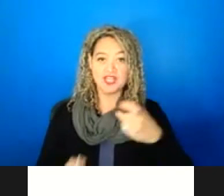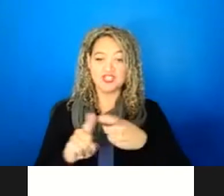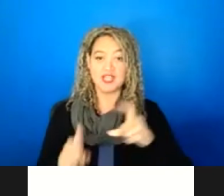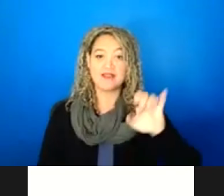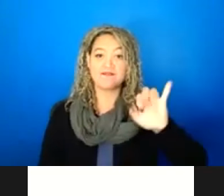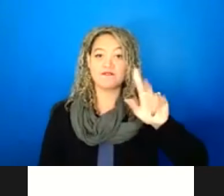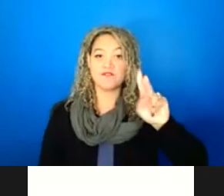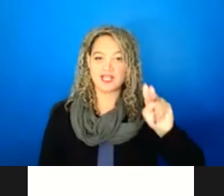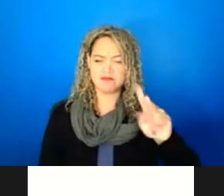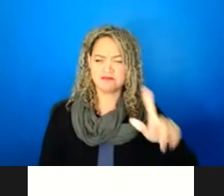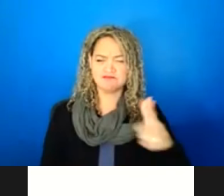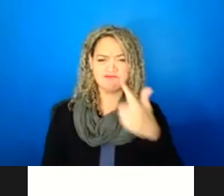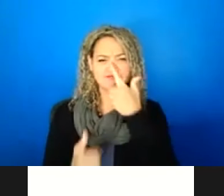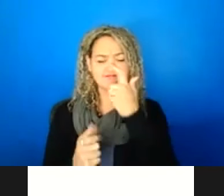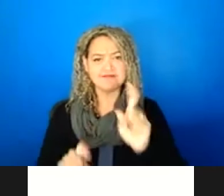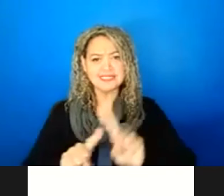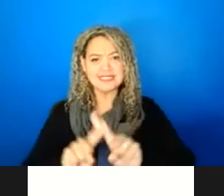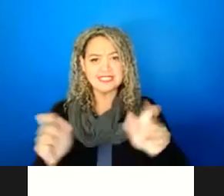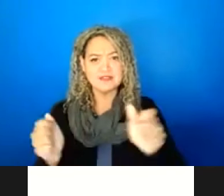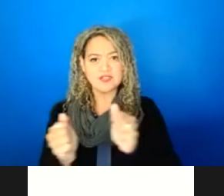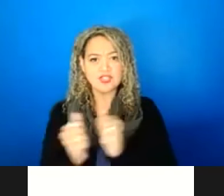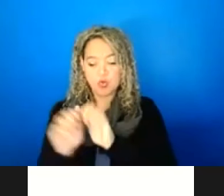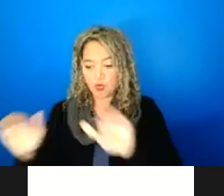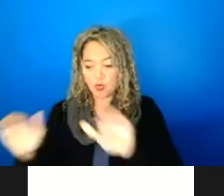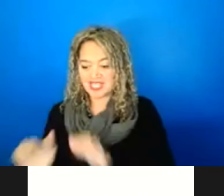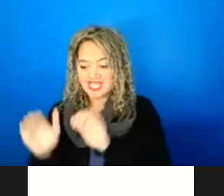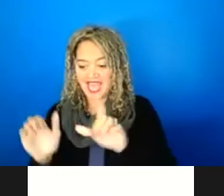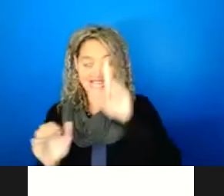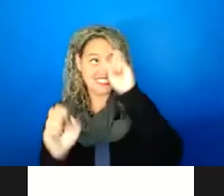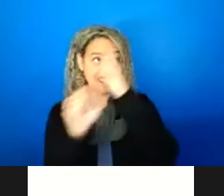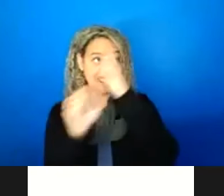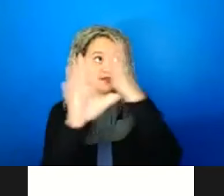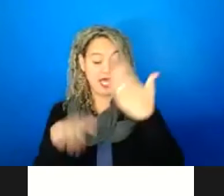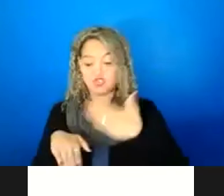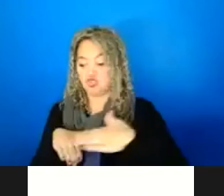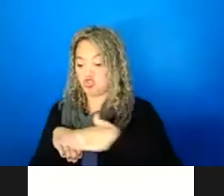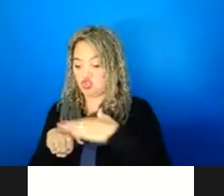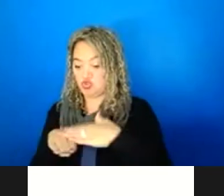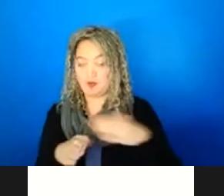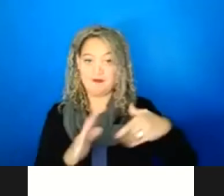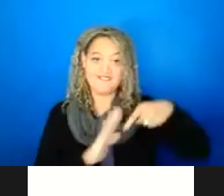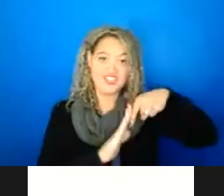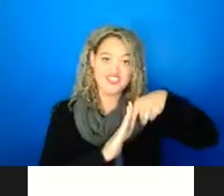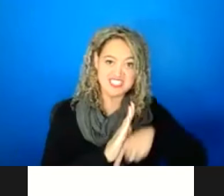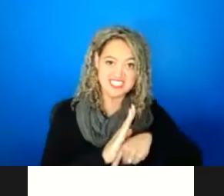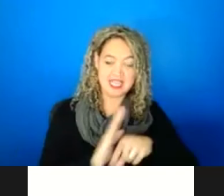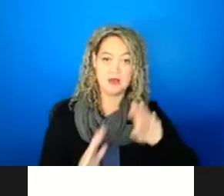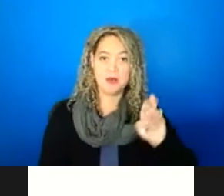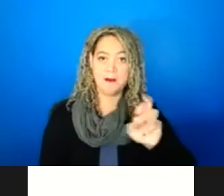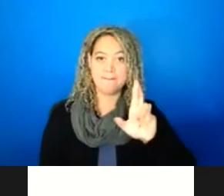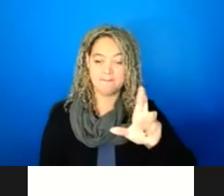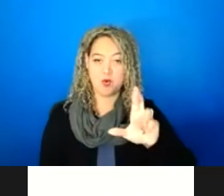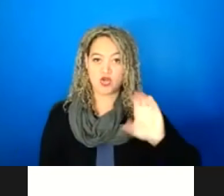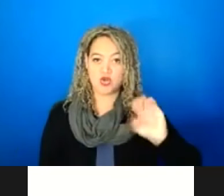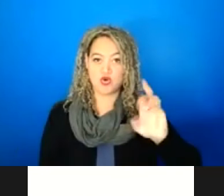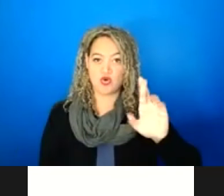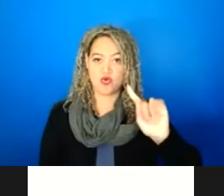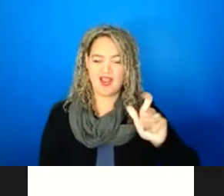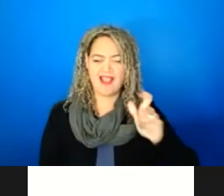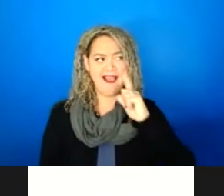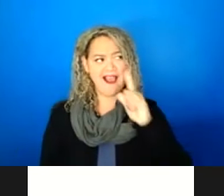by the differences between acting and imagining in superficial versus deep layers of motor cortex, but I'm struggling to apply it to